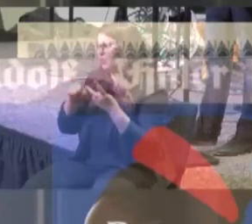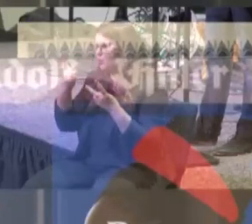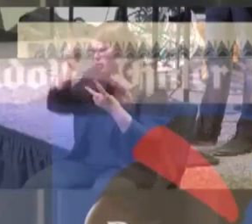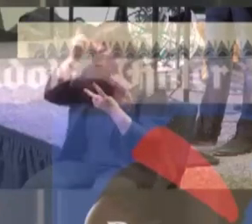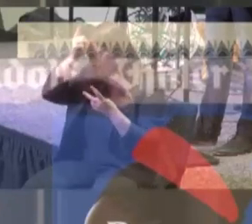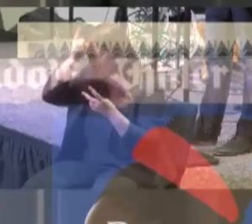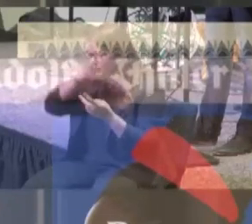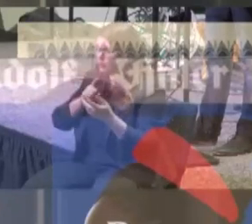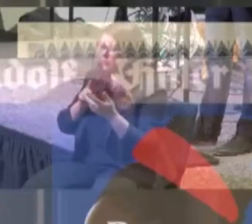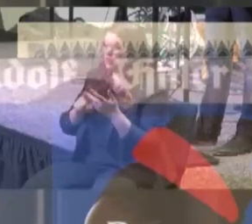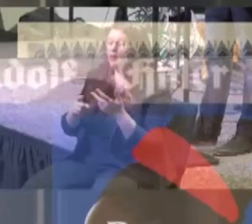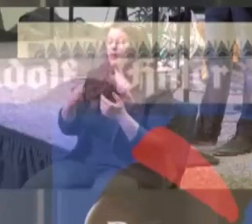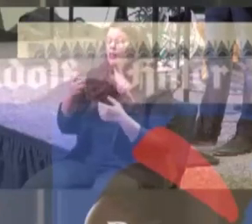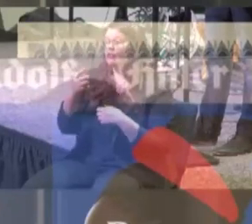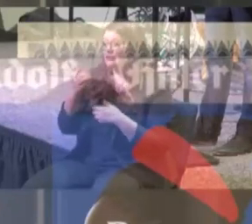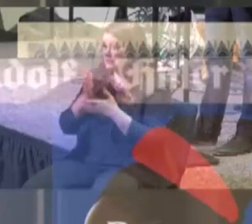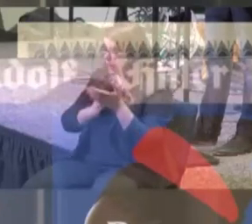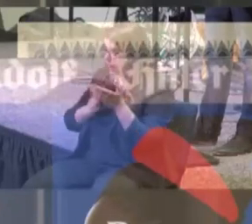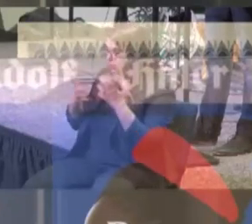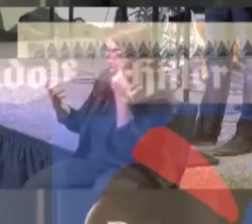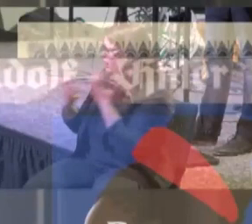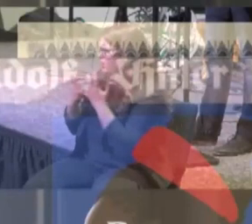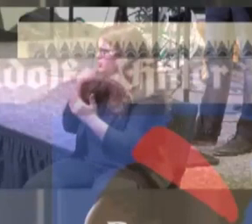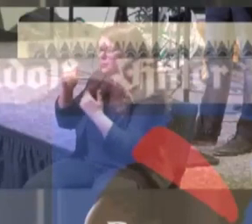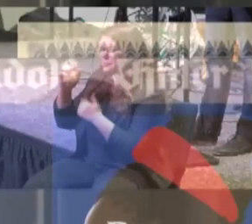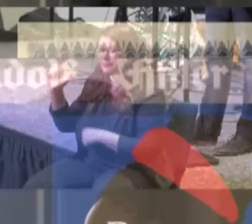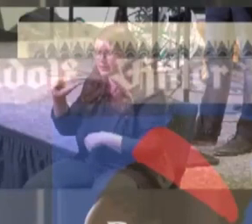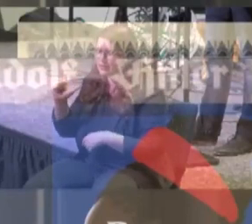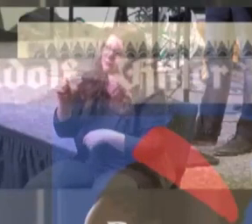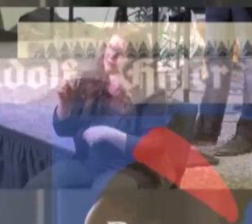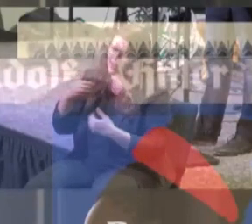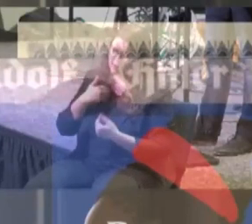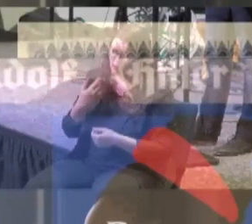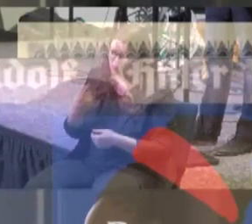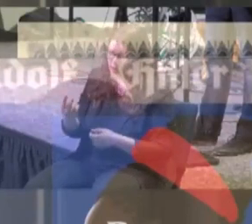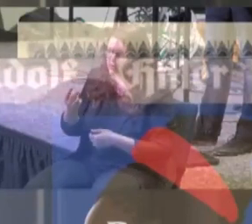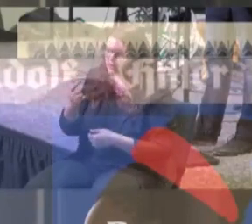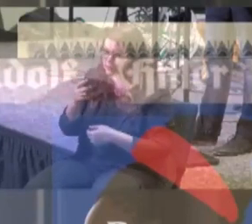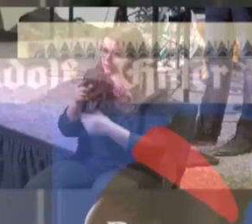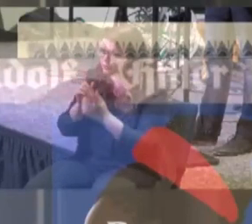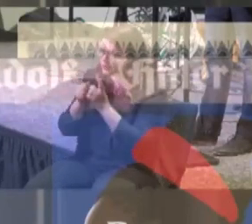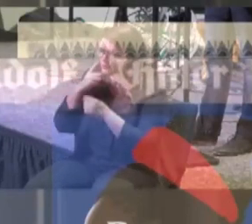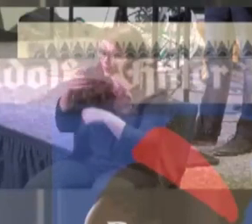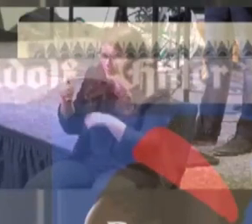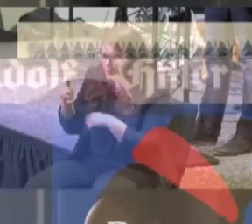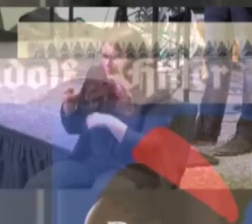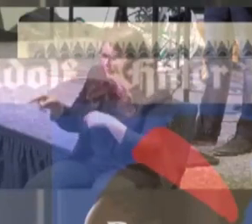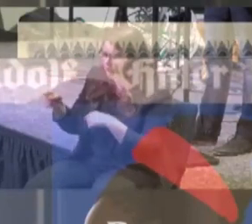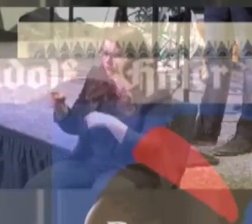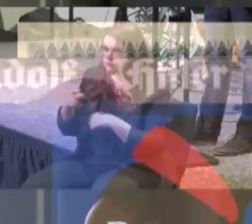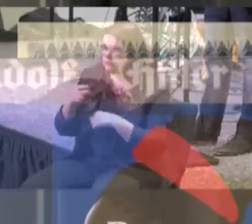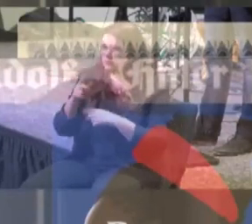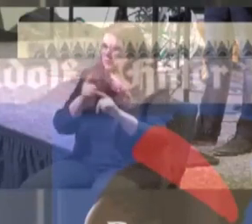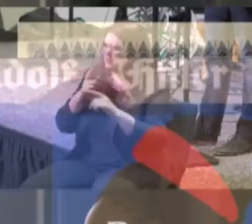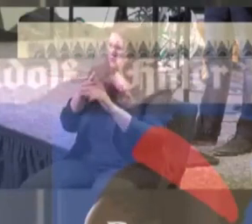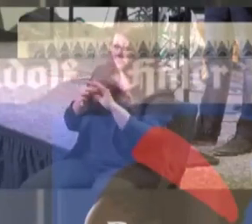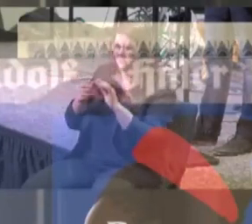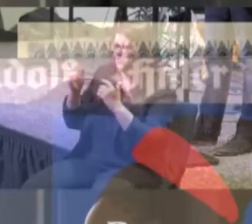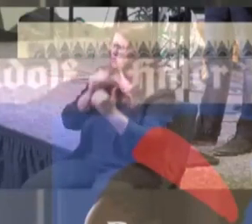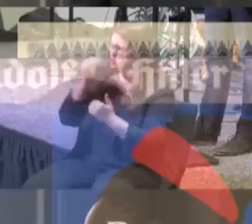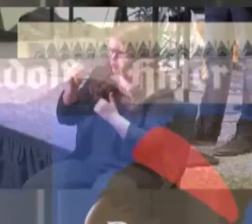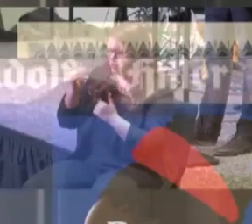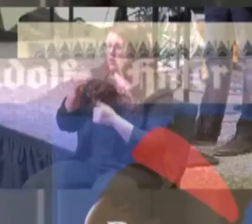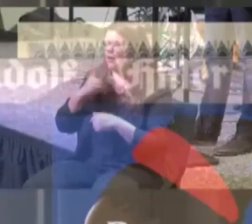Muslims, the Arabic Sharif and Al-Kalama translations, and modern Europeans, and that's the Danish translation in 2020.